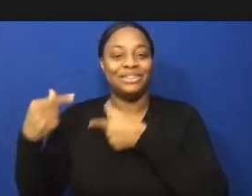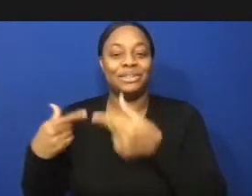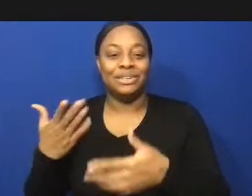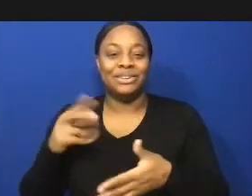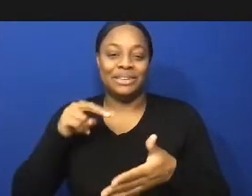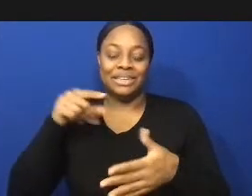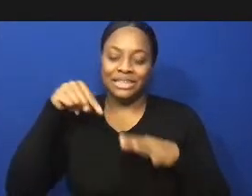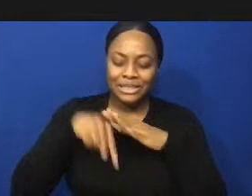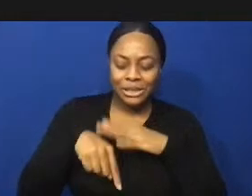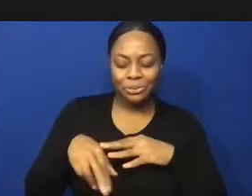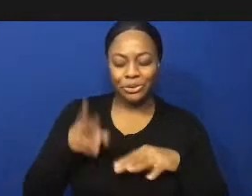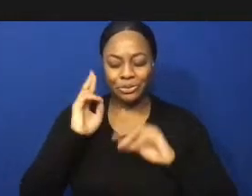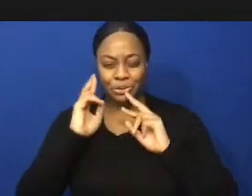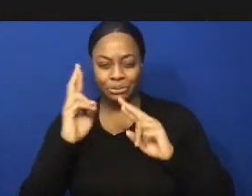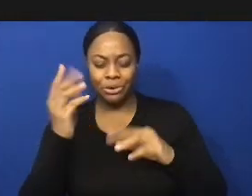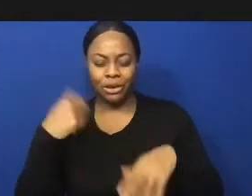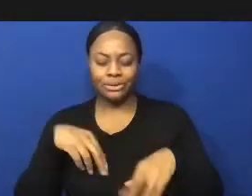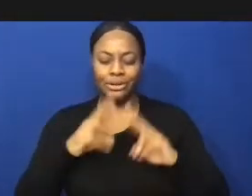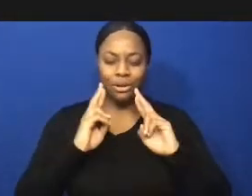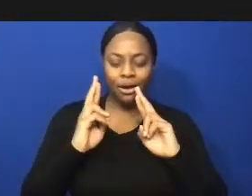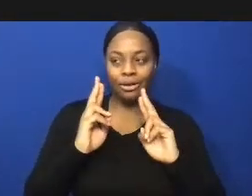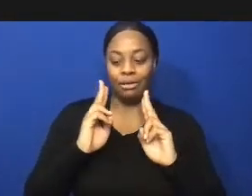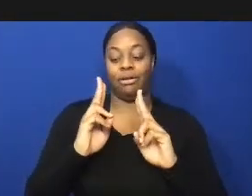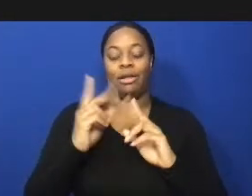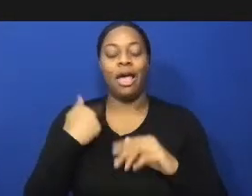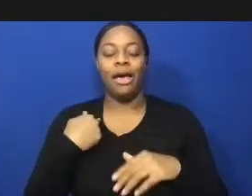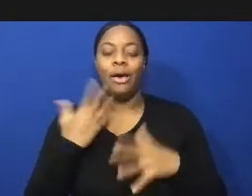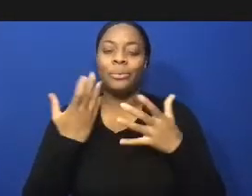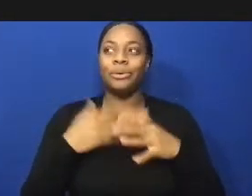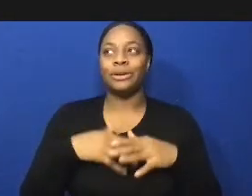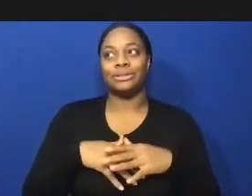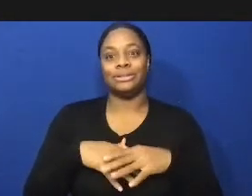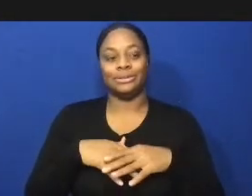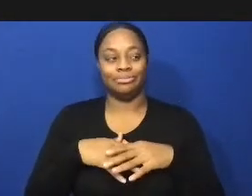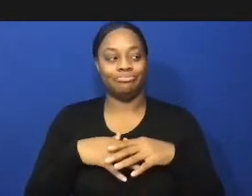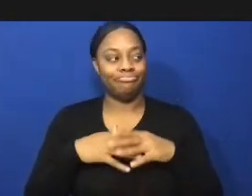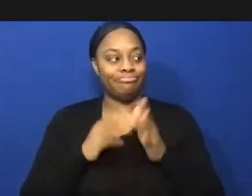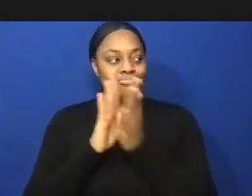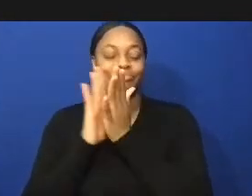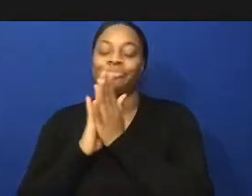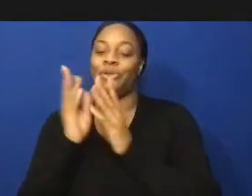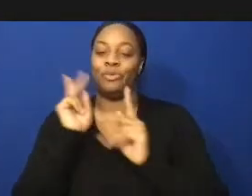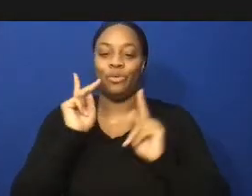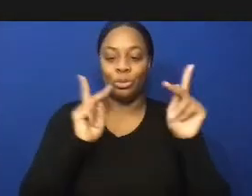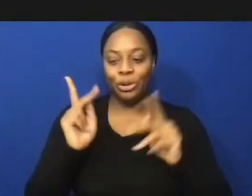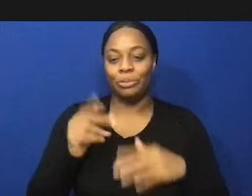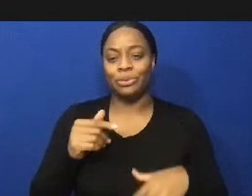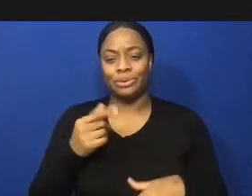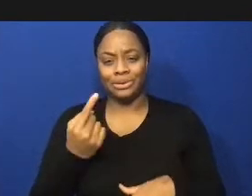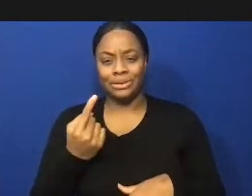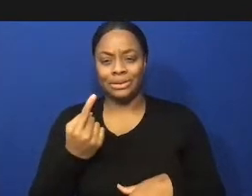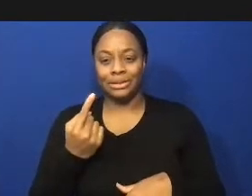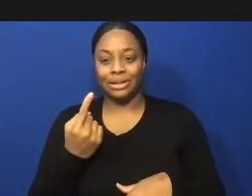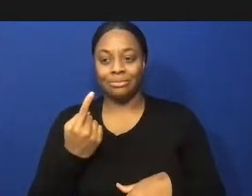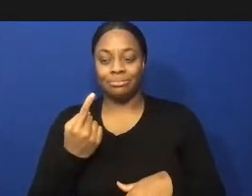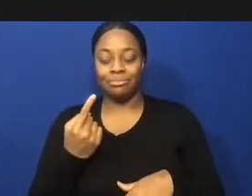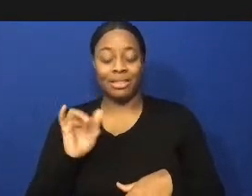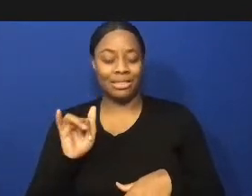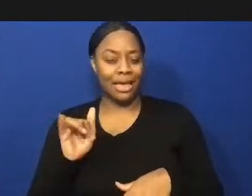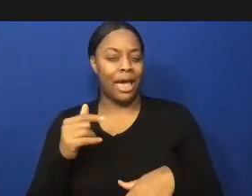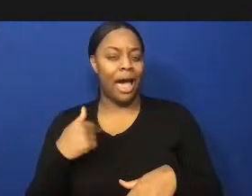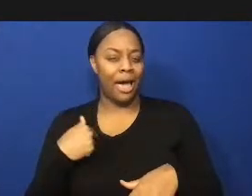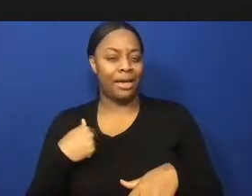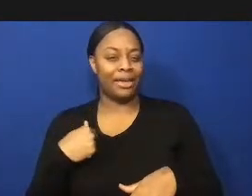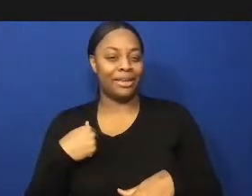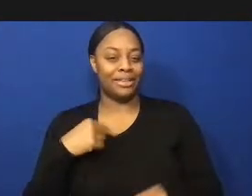deep respect and honor, I want to acknowledge the Lenni Lenape people, whose stolen land I am zooming from, currently